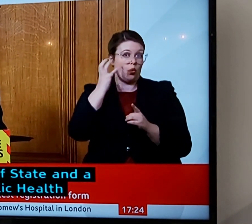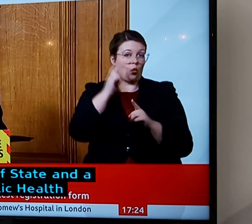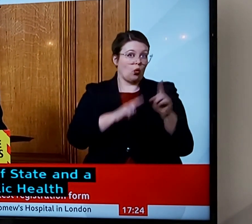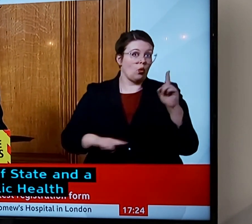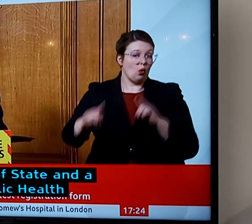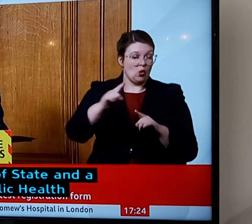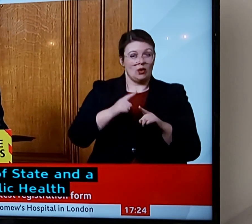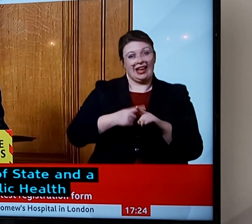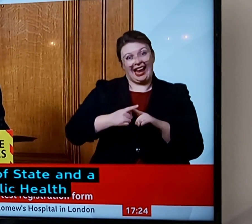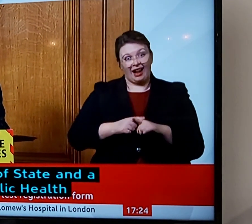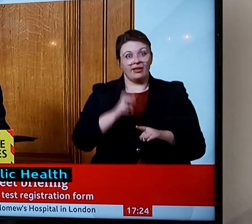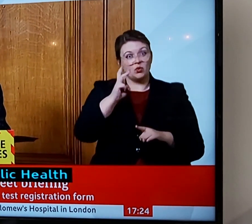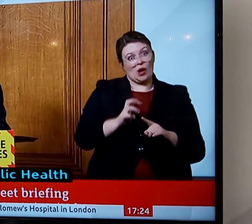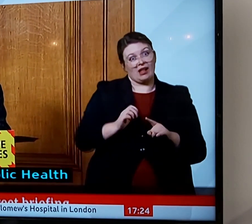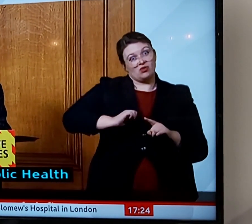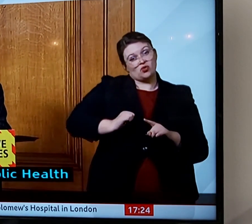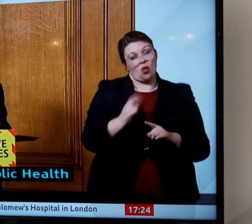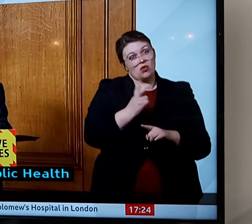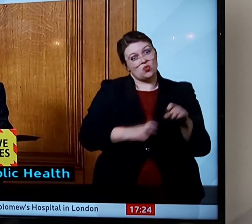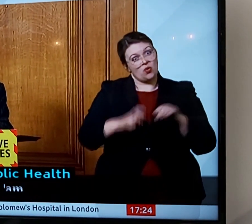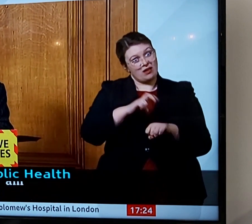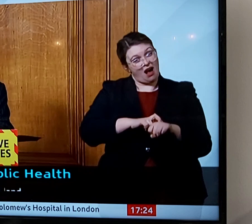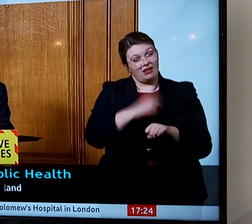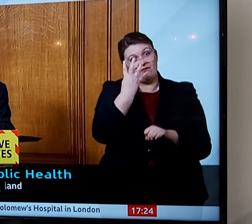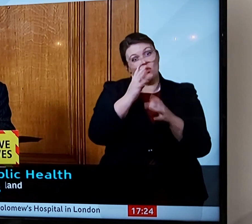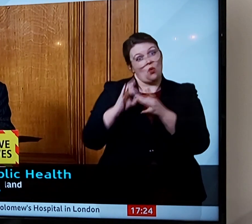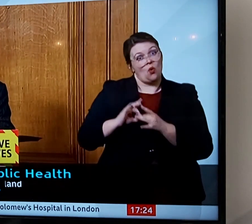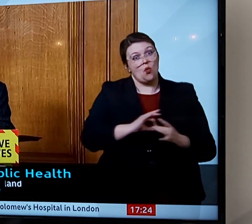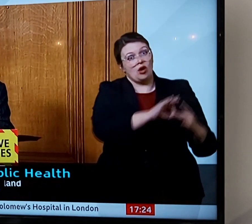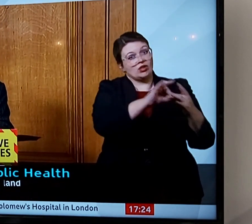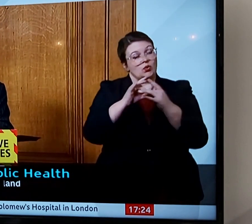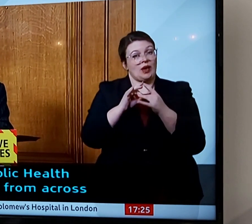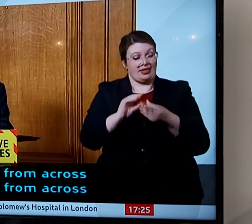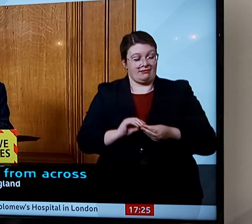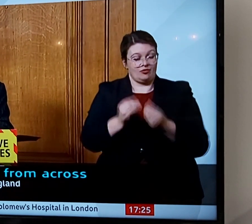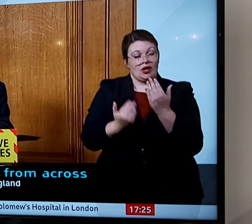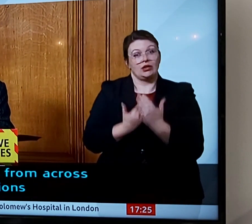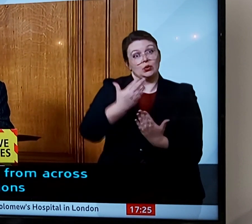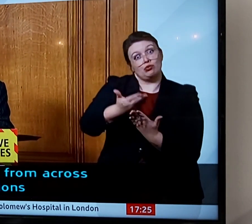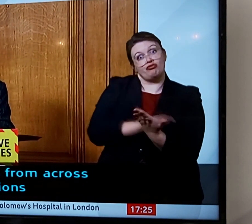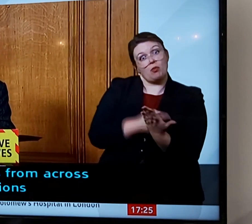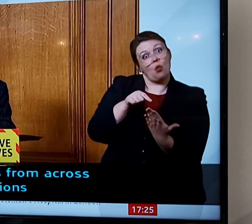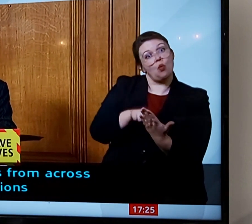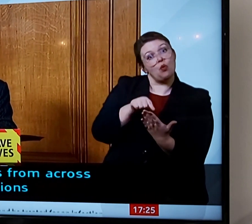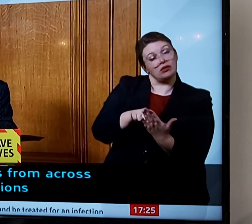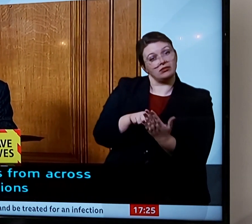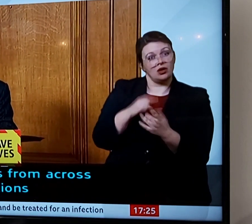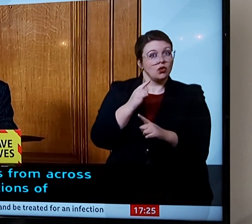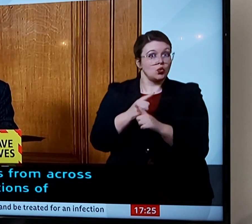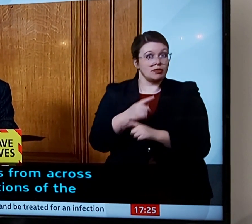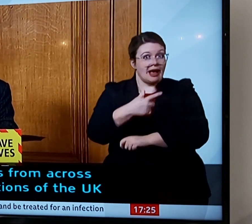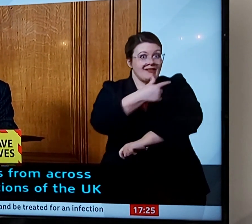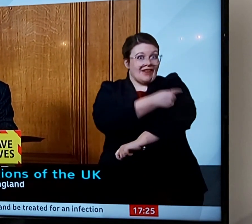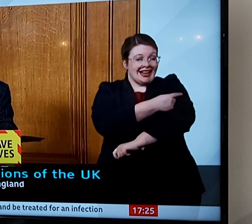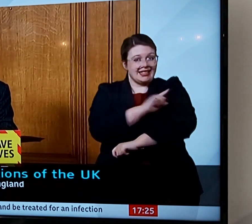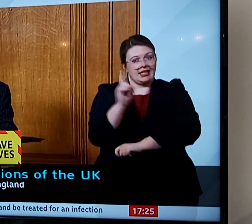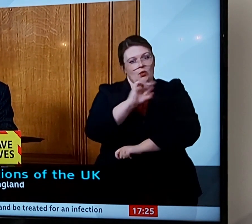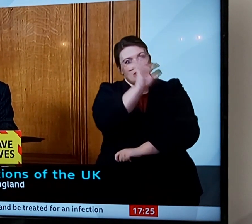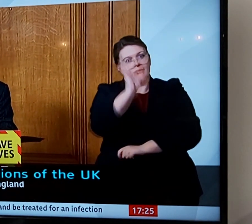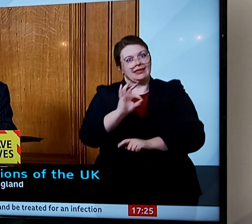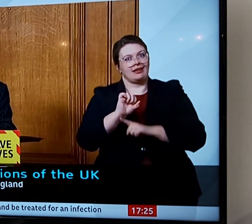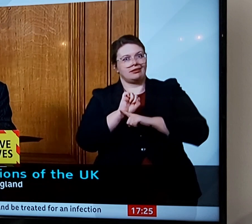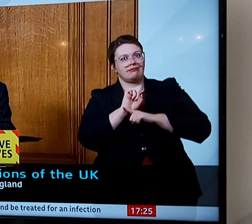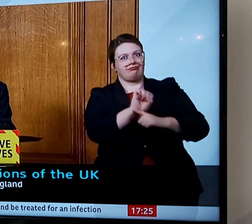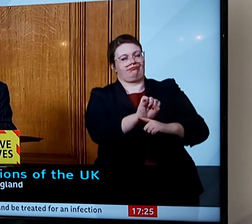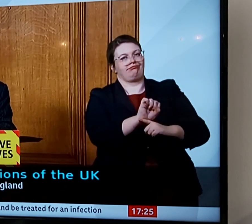of the UK, published a new report summarising vaccine effectiveness to